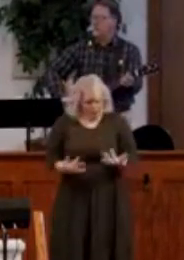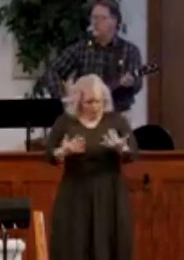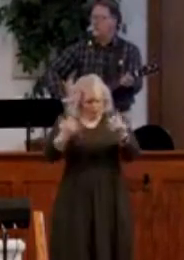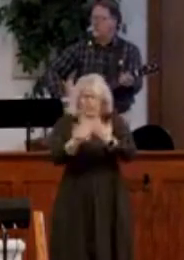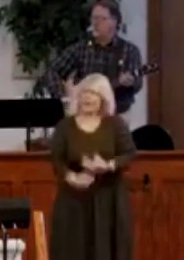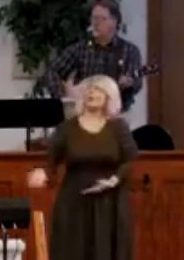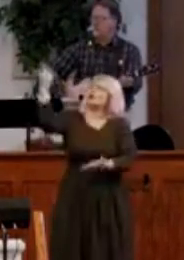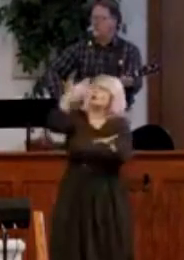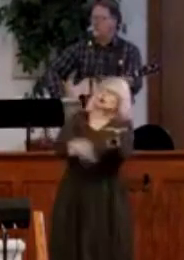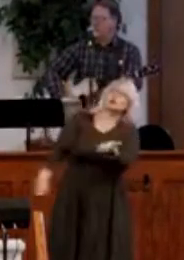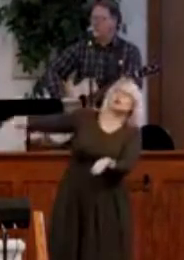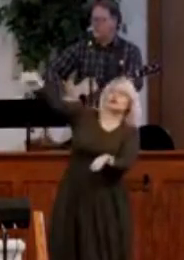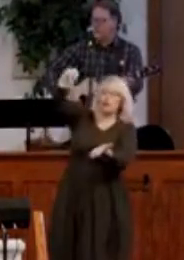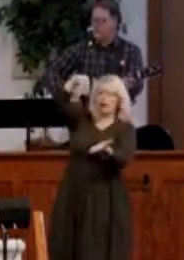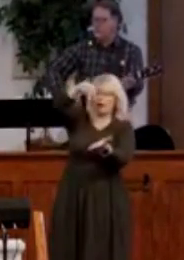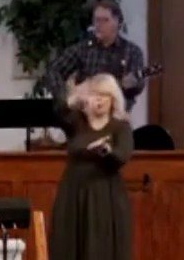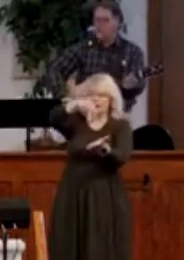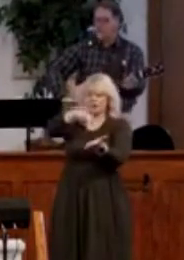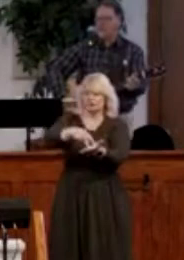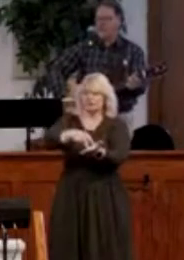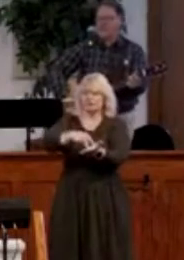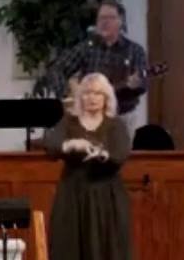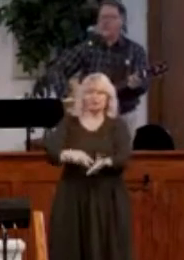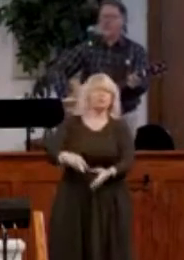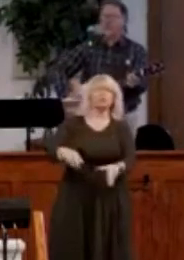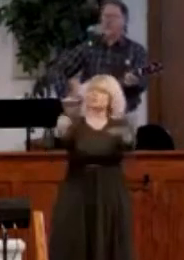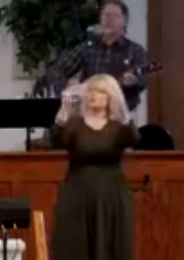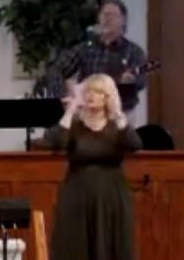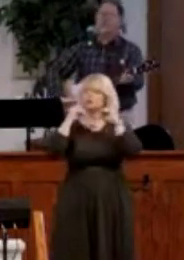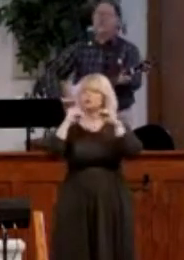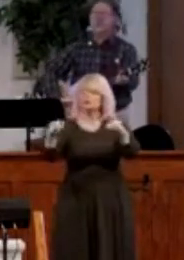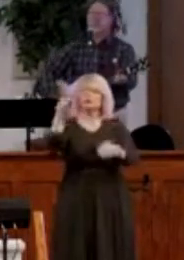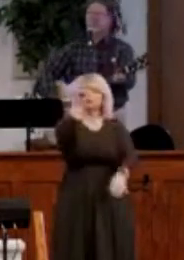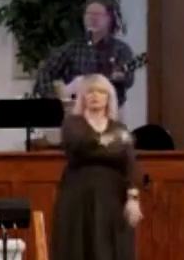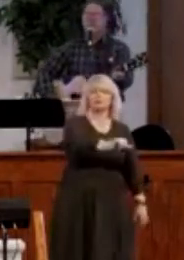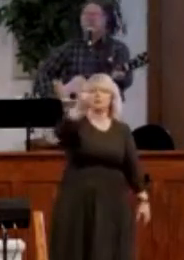out of the ashes we rise, there's